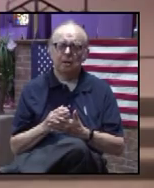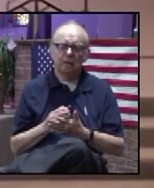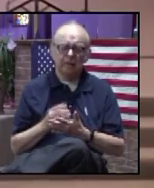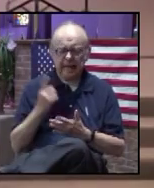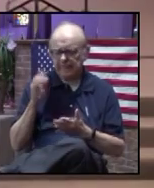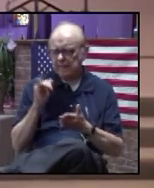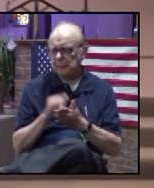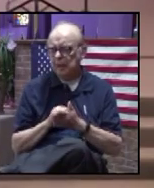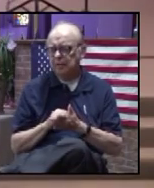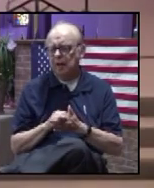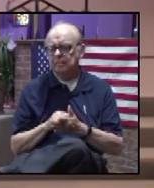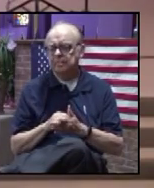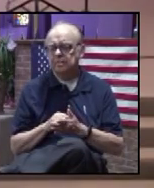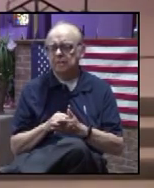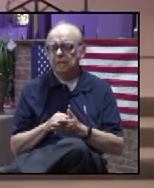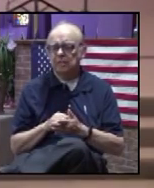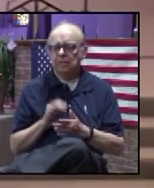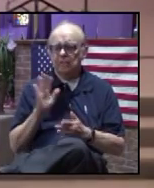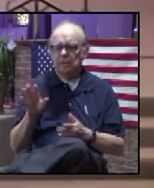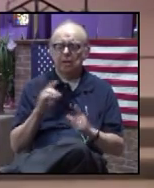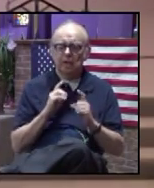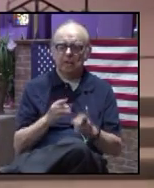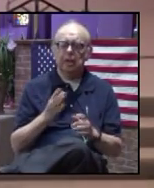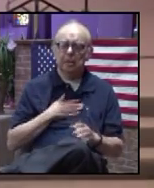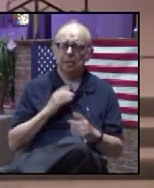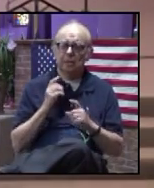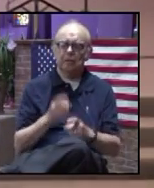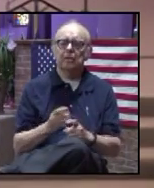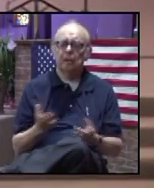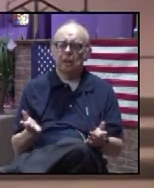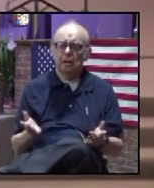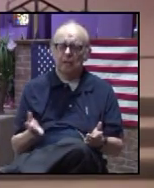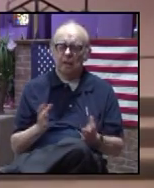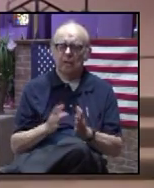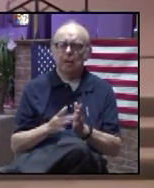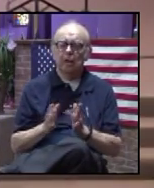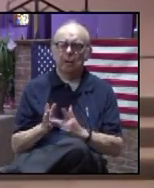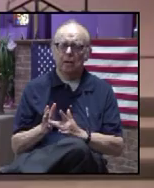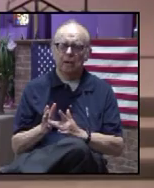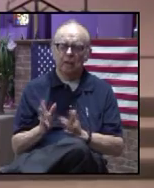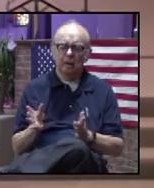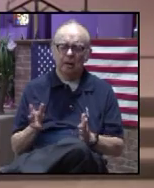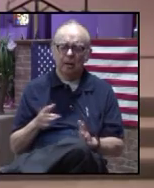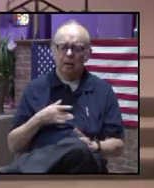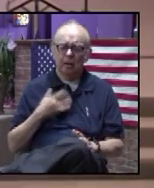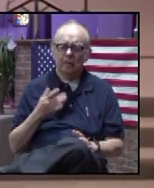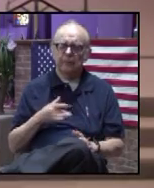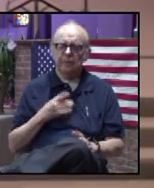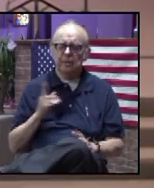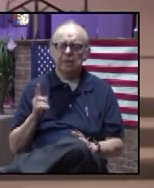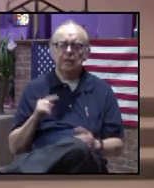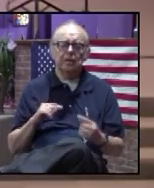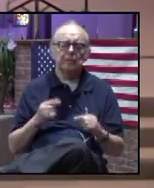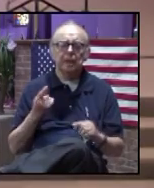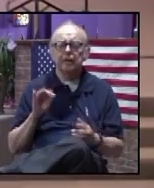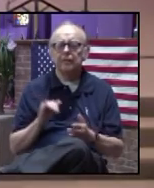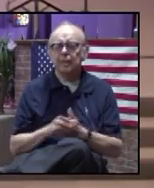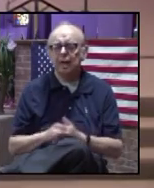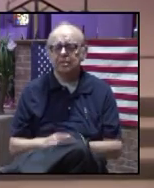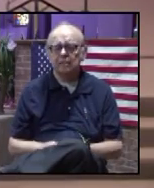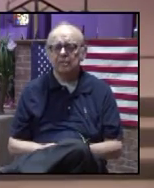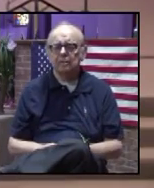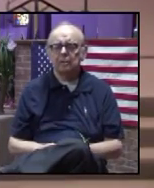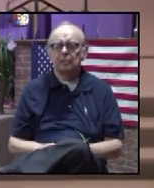Think about it. Your sins and my sins, Jesus was feeling the pain.